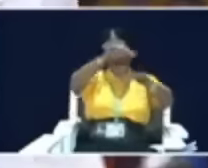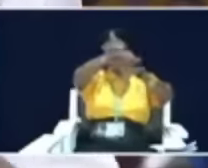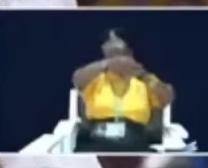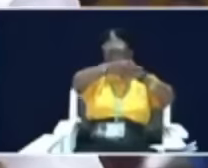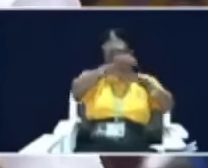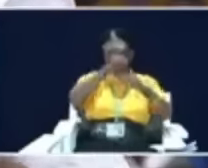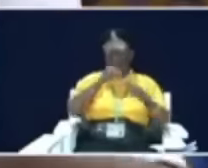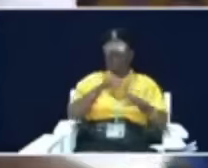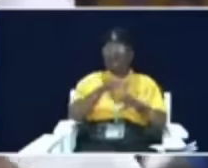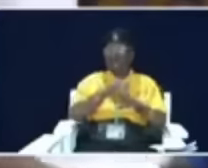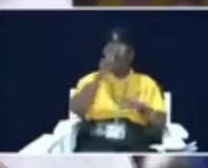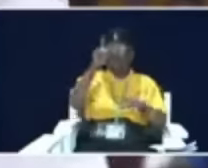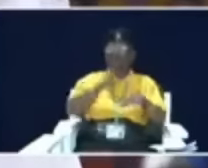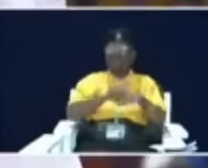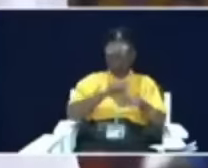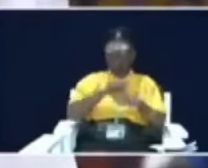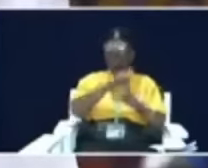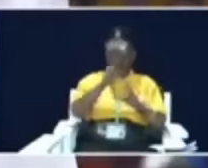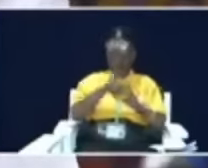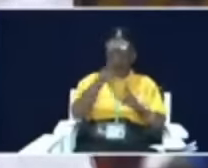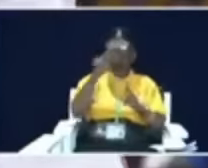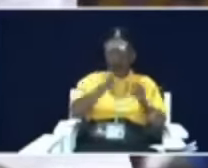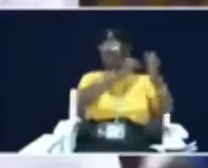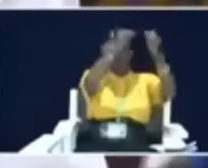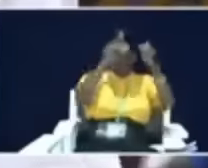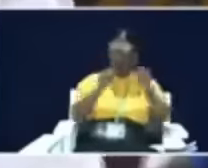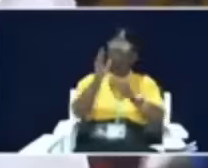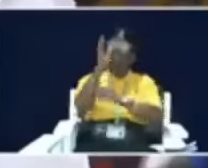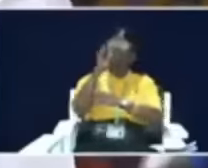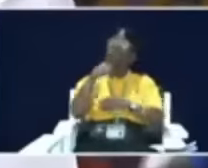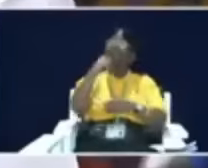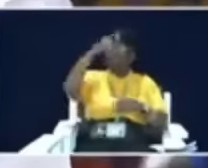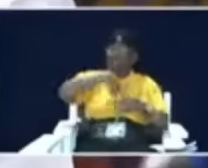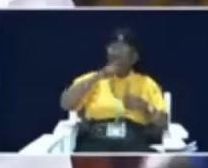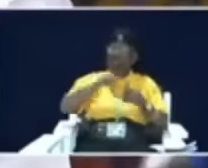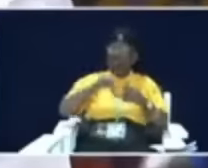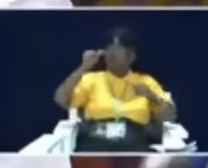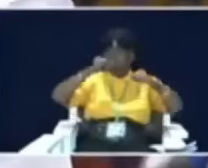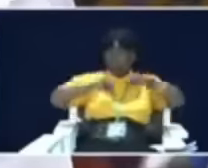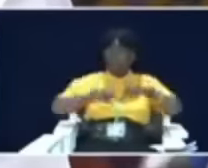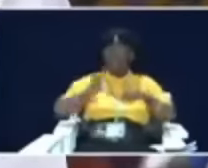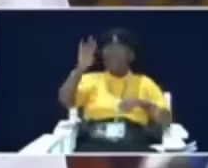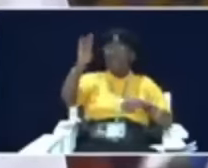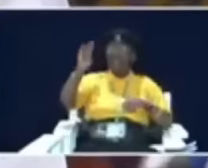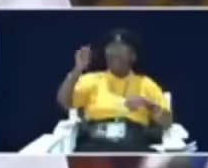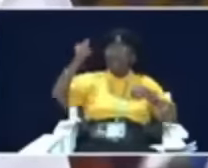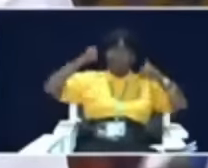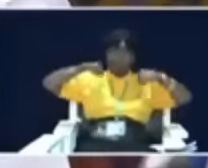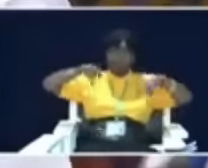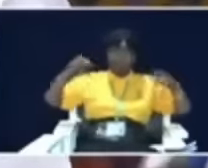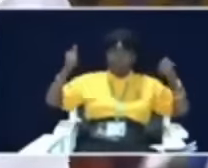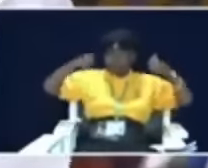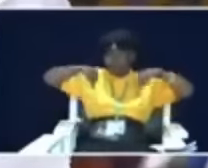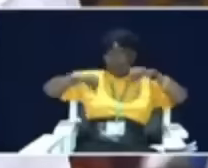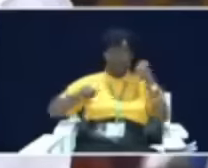of one occasion when the Almighty God told me to wear 7 agbadas. We were in the very first